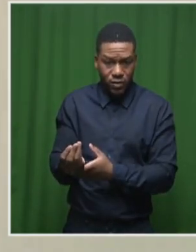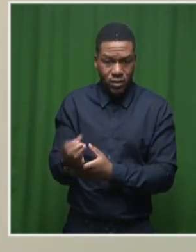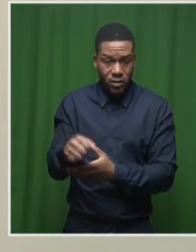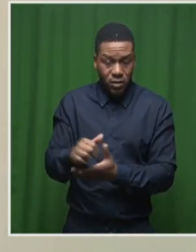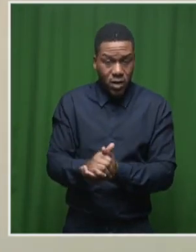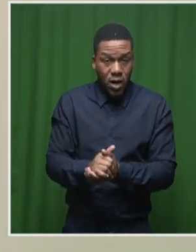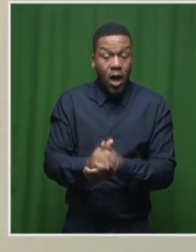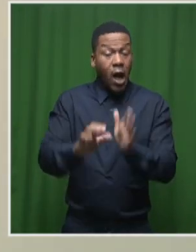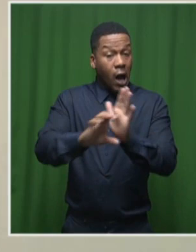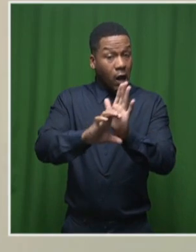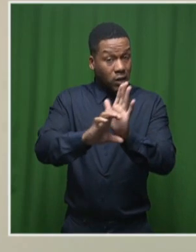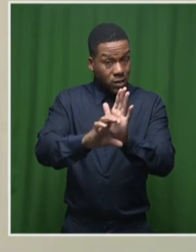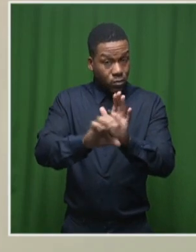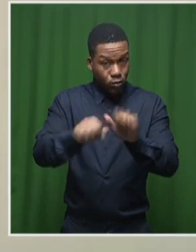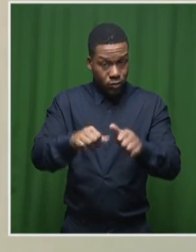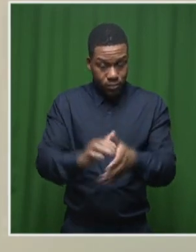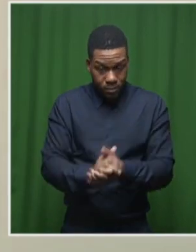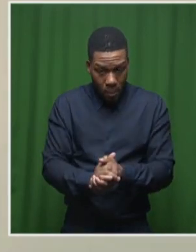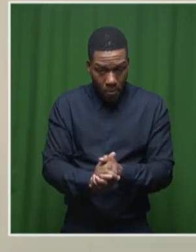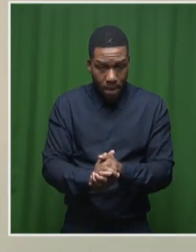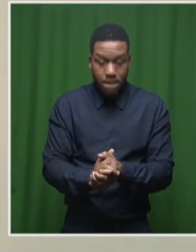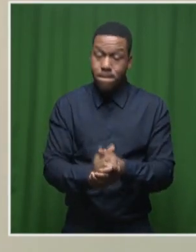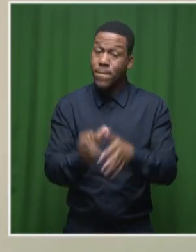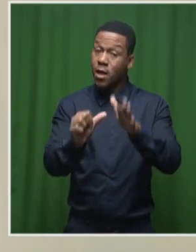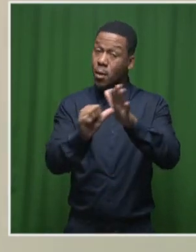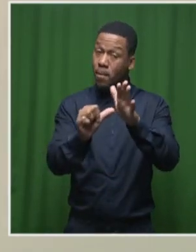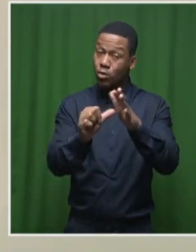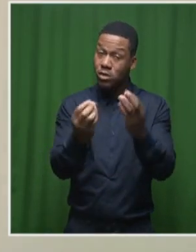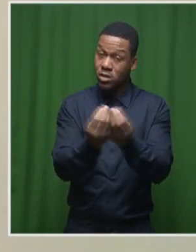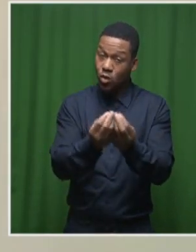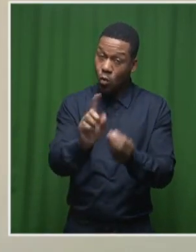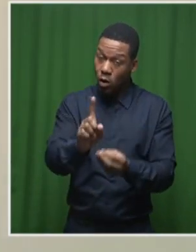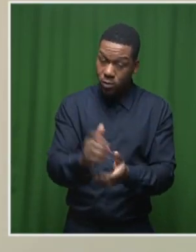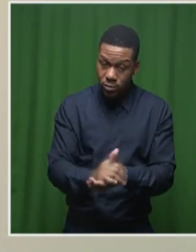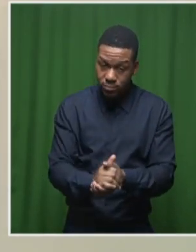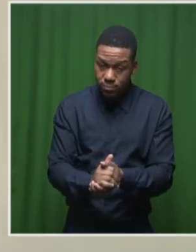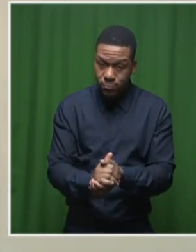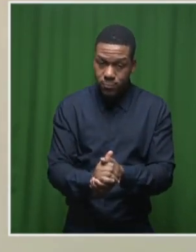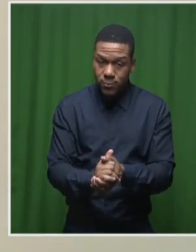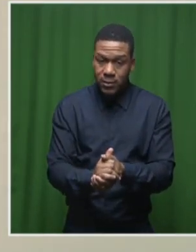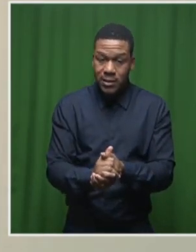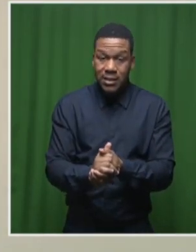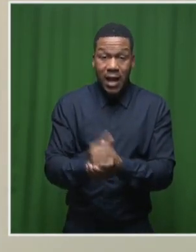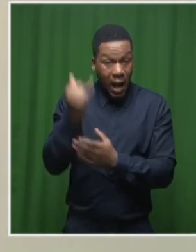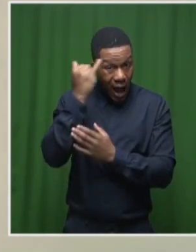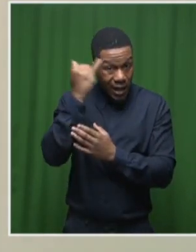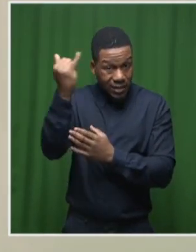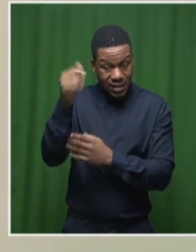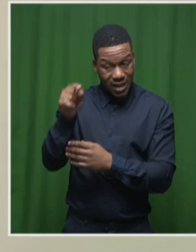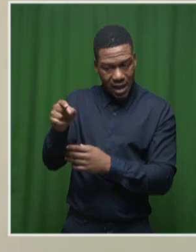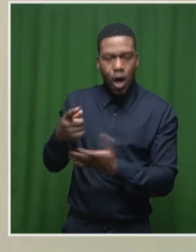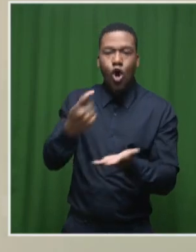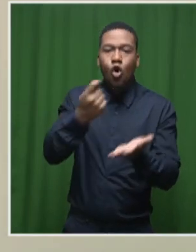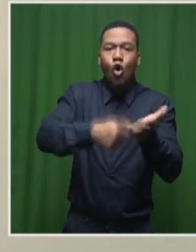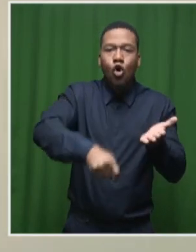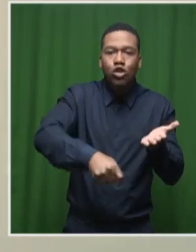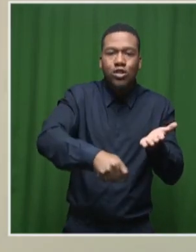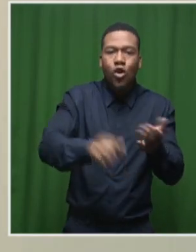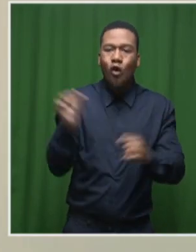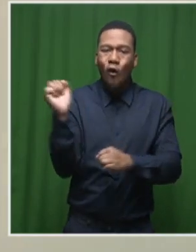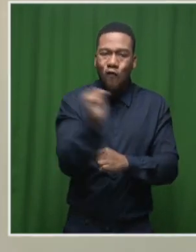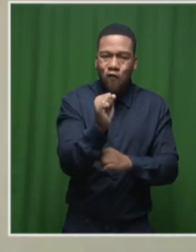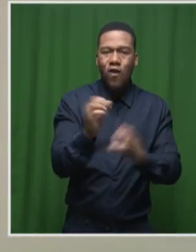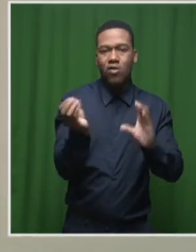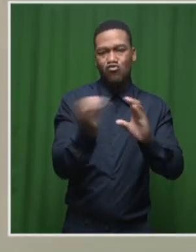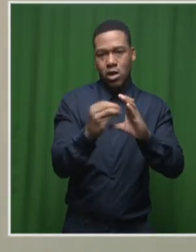For example, in our view, one of the most important aspects is the concept of cost of credit. And you will